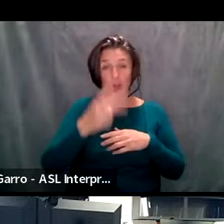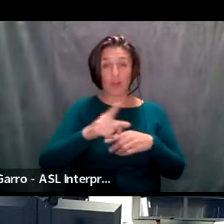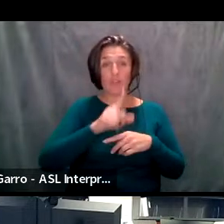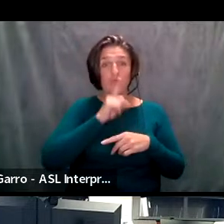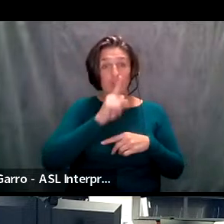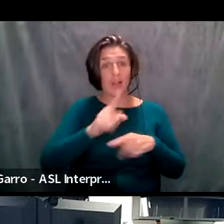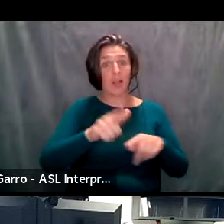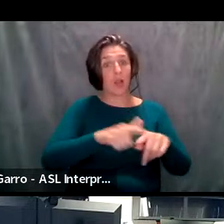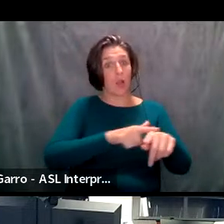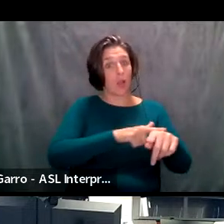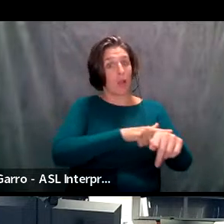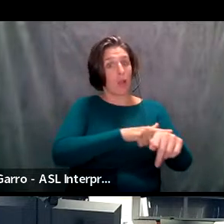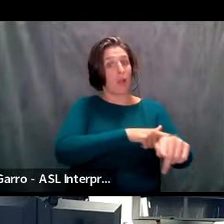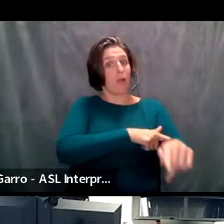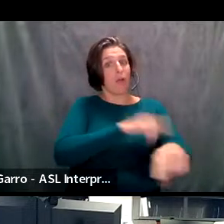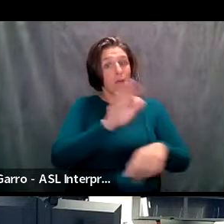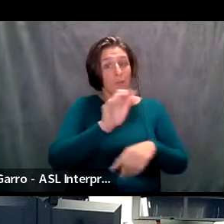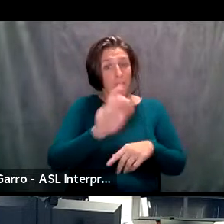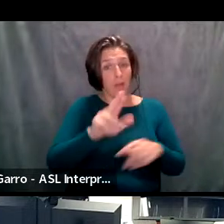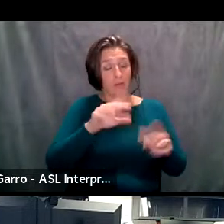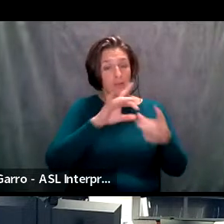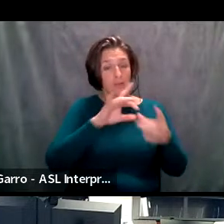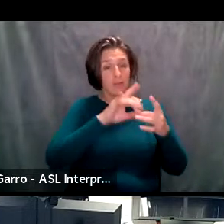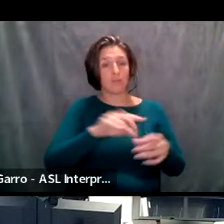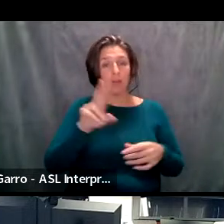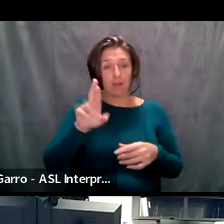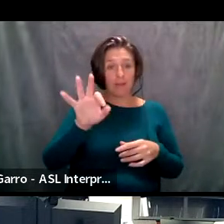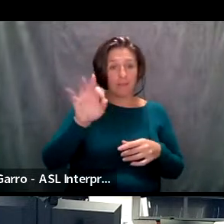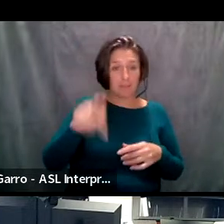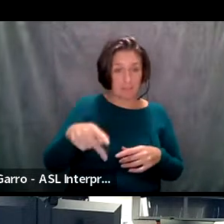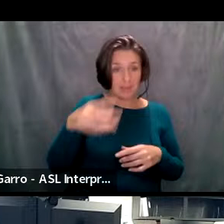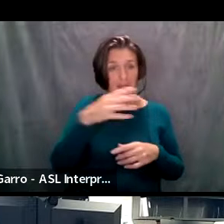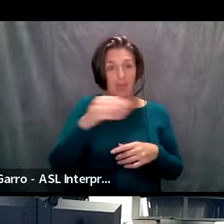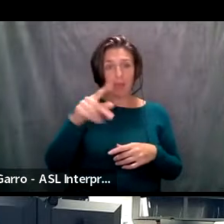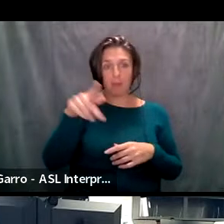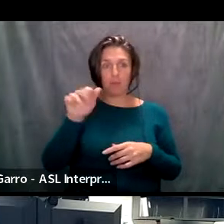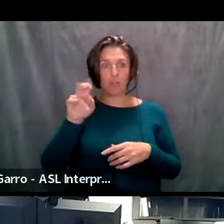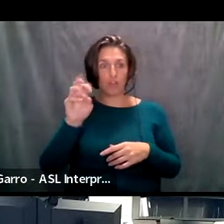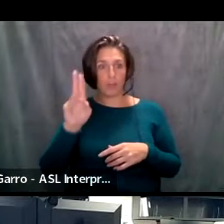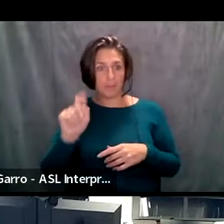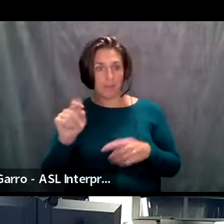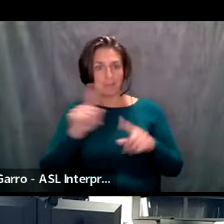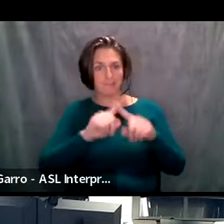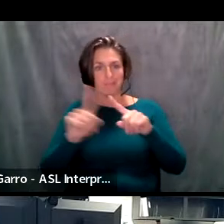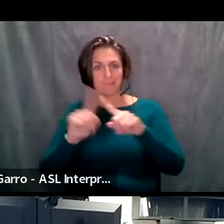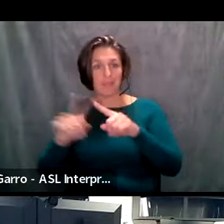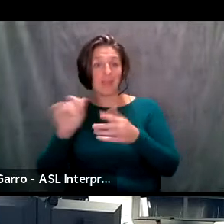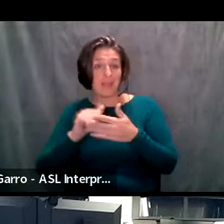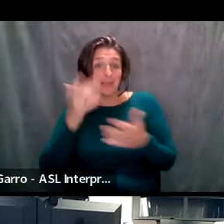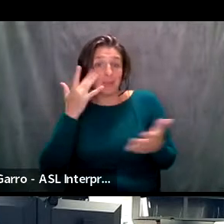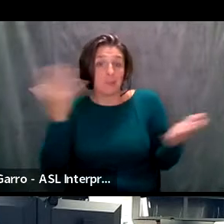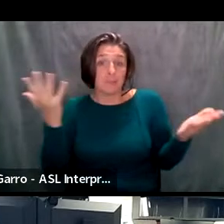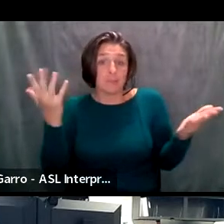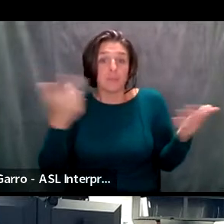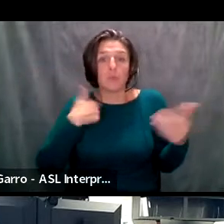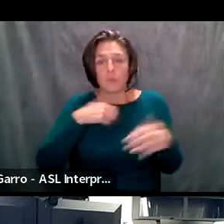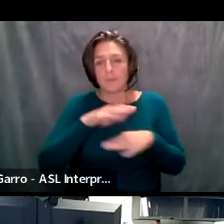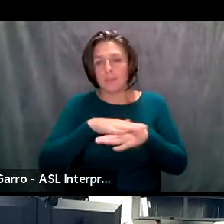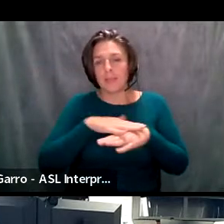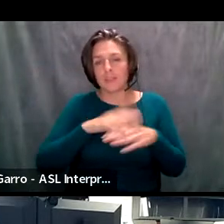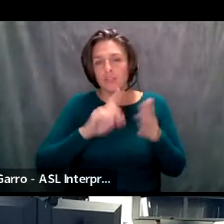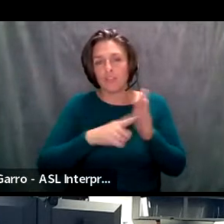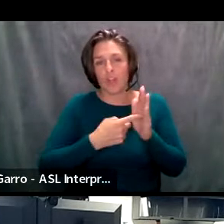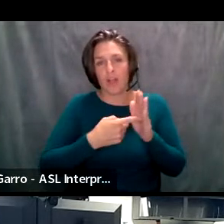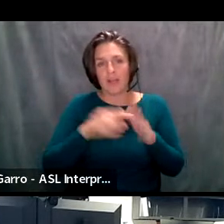in terms of RFPs and procurement and all those, that was because we're basically starting, about a